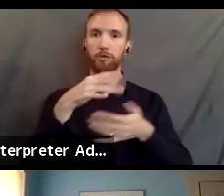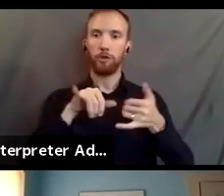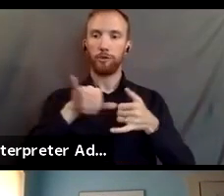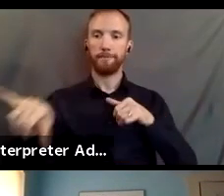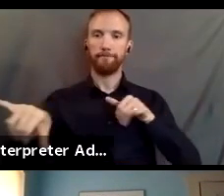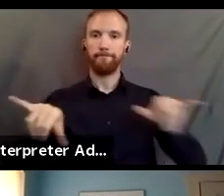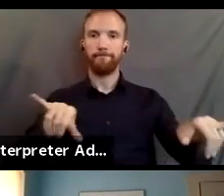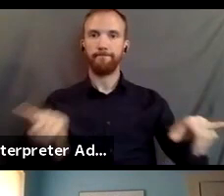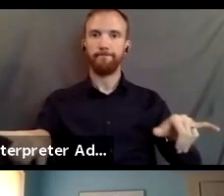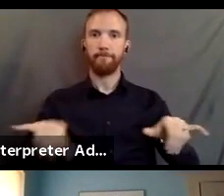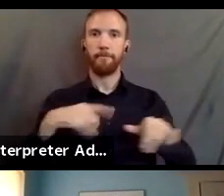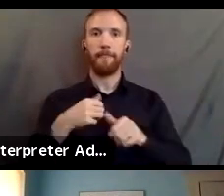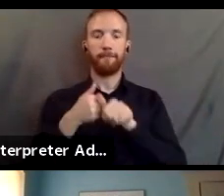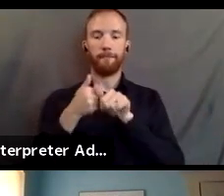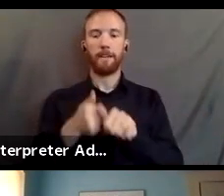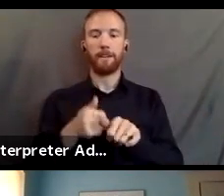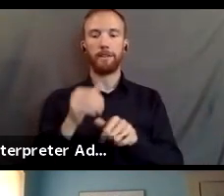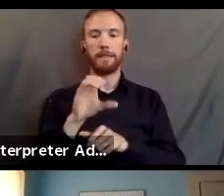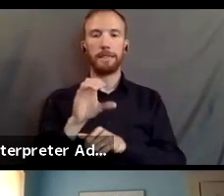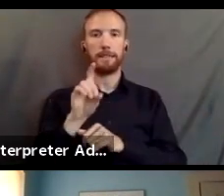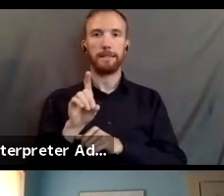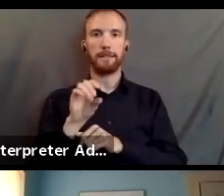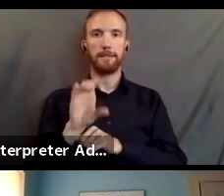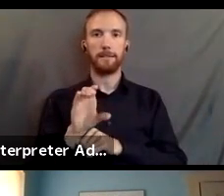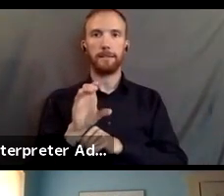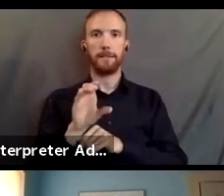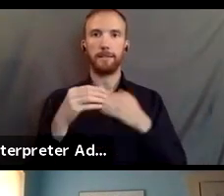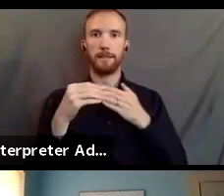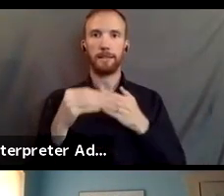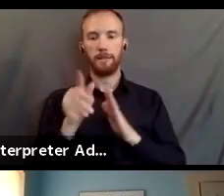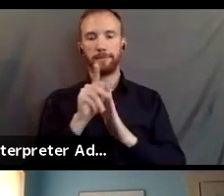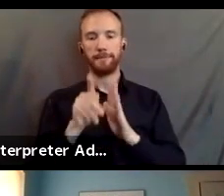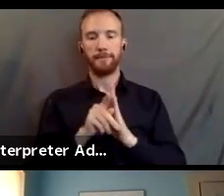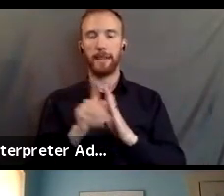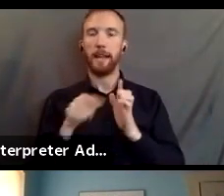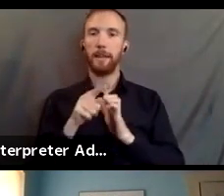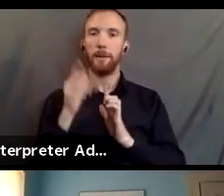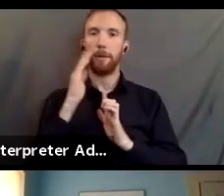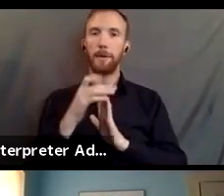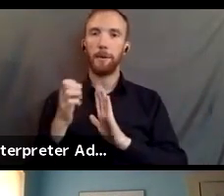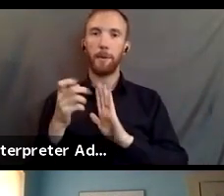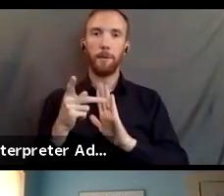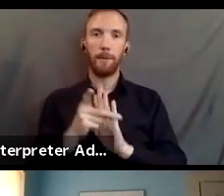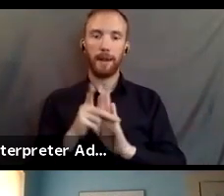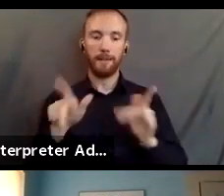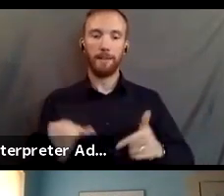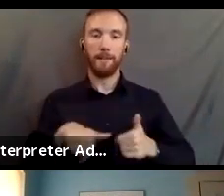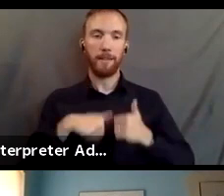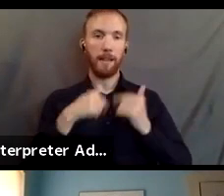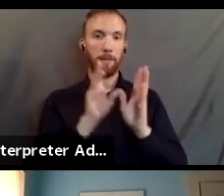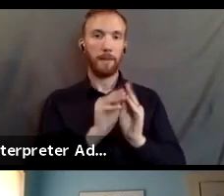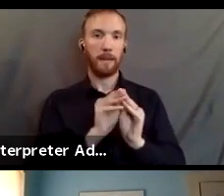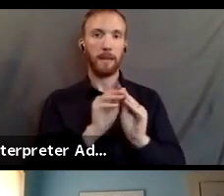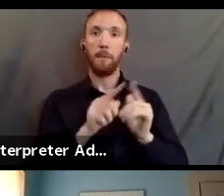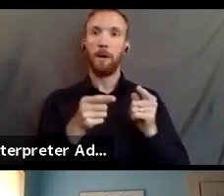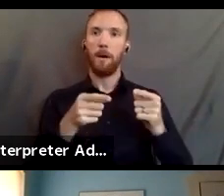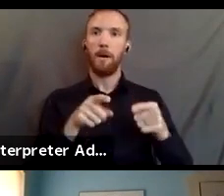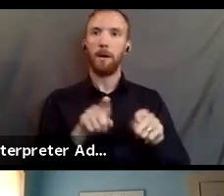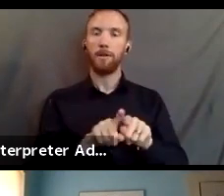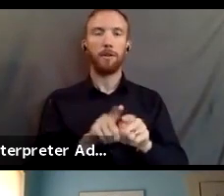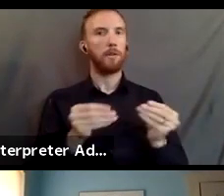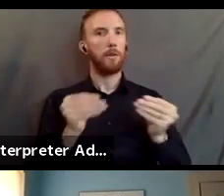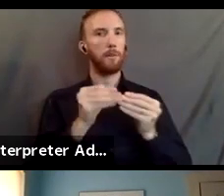guidelines so we can not only get back to in-person meetings but more importantly move to in-person